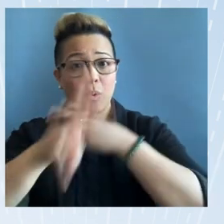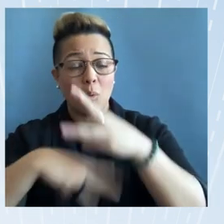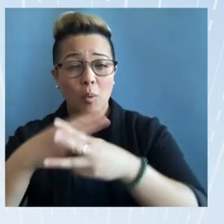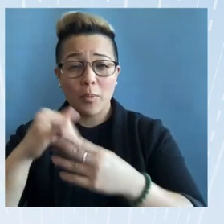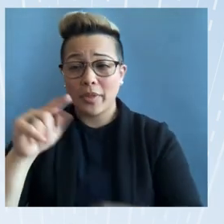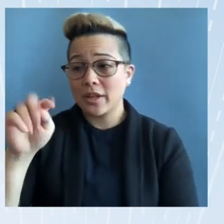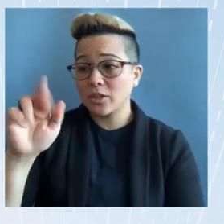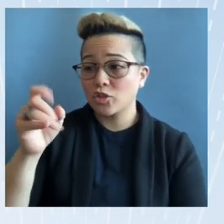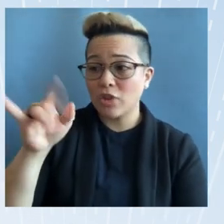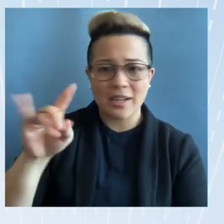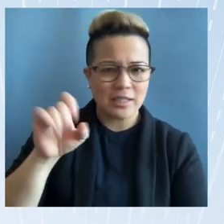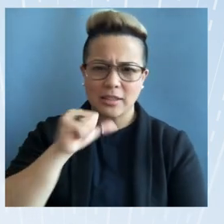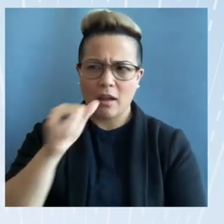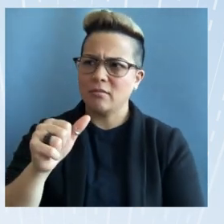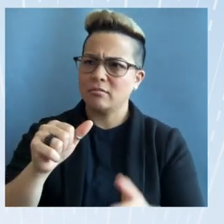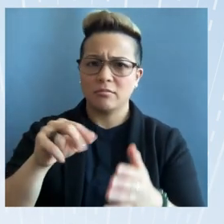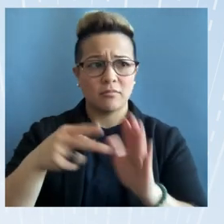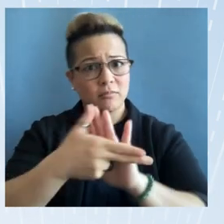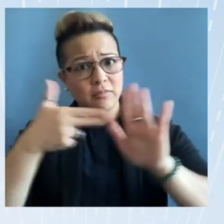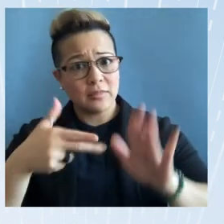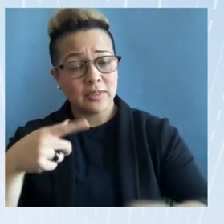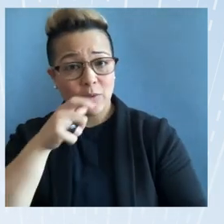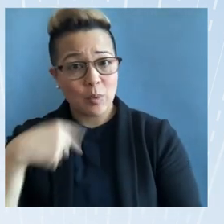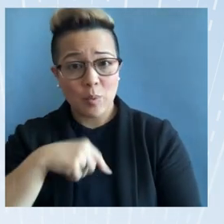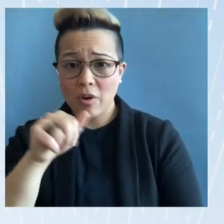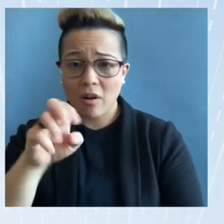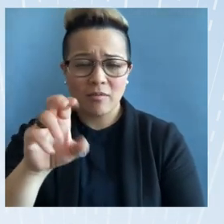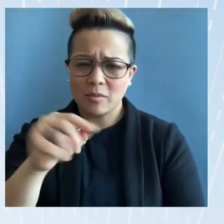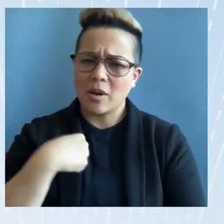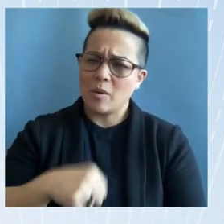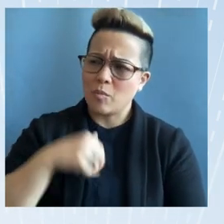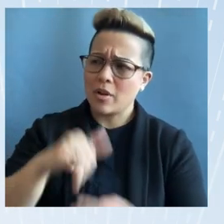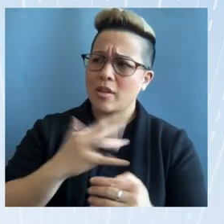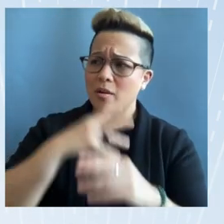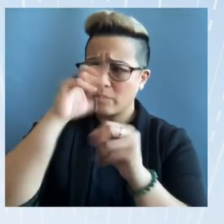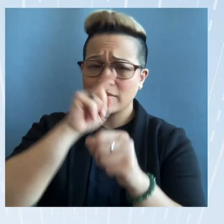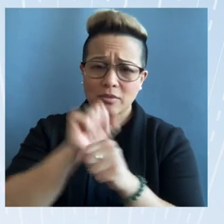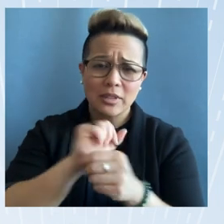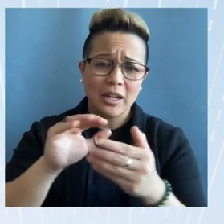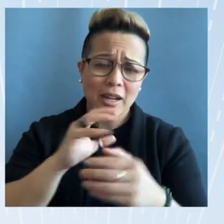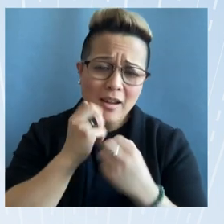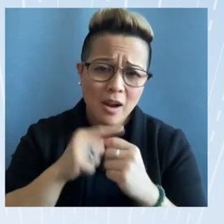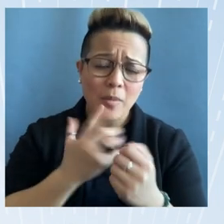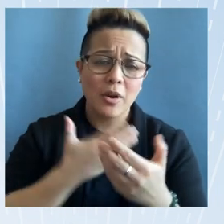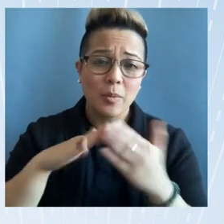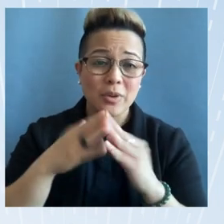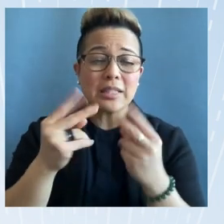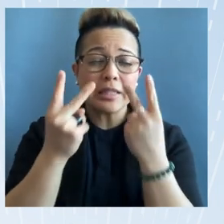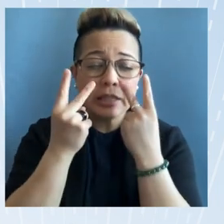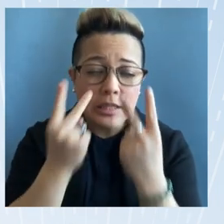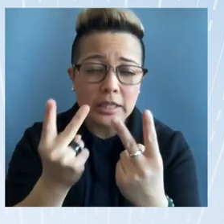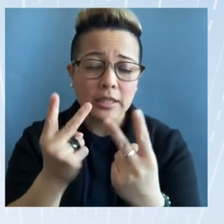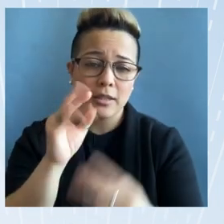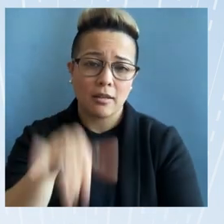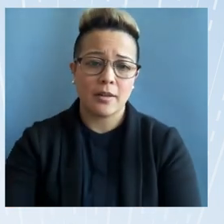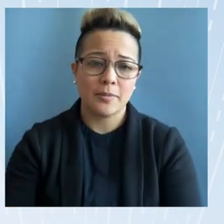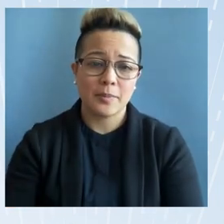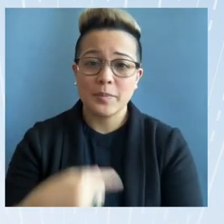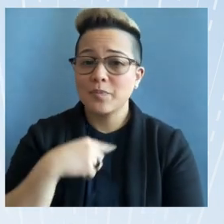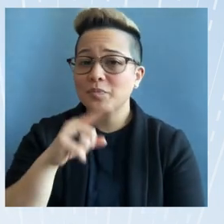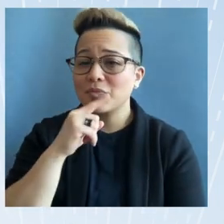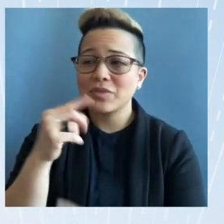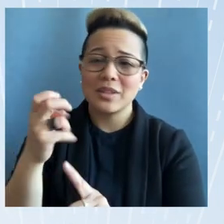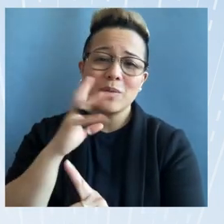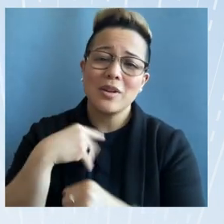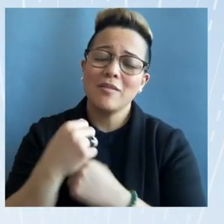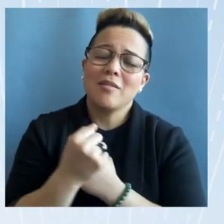not define us. I'm proud that our president truly cares about our communities and sees us. I'm sure he would have loved to have met